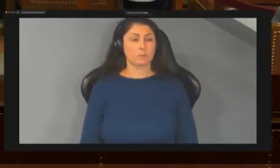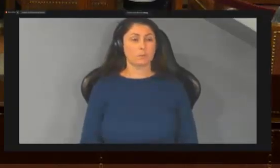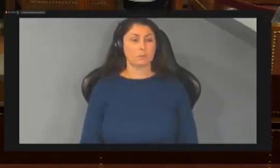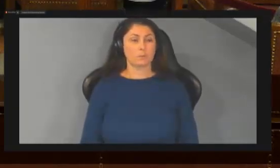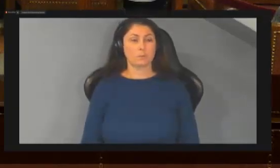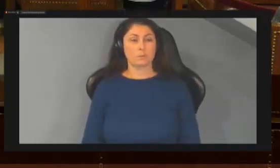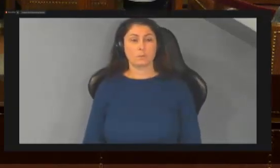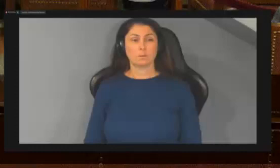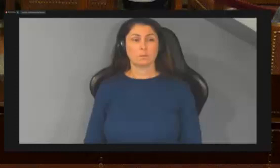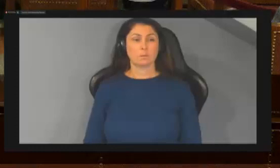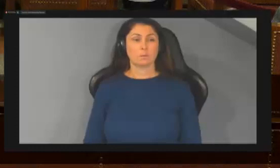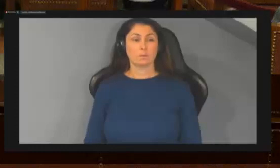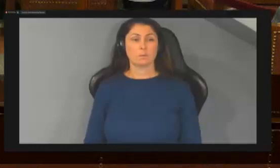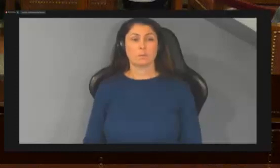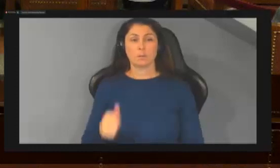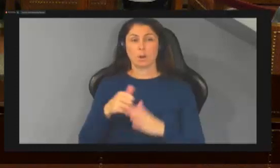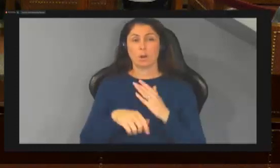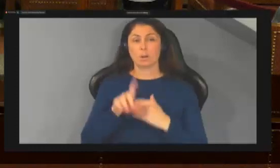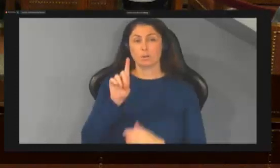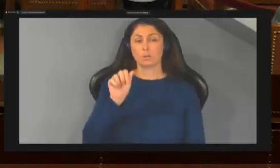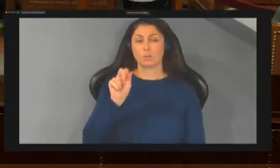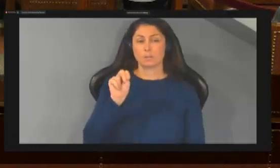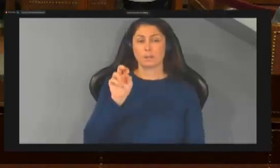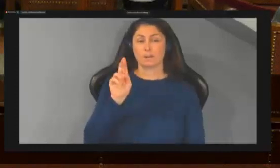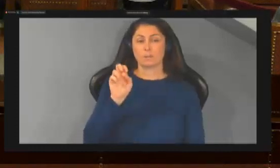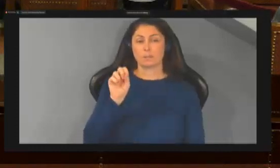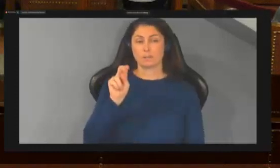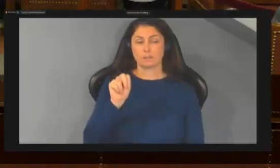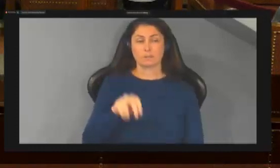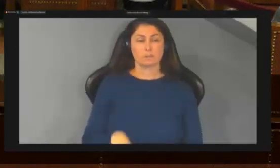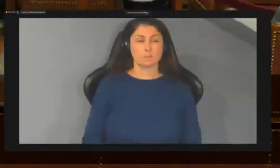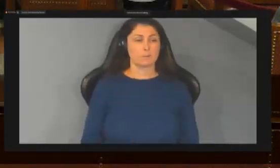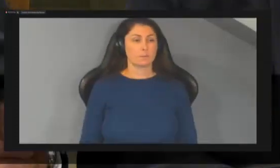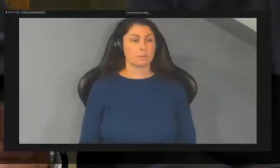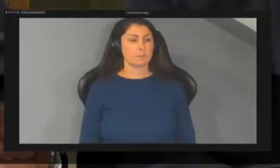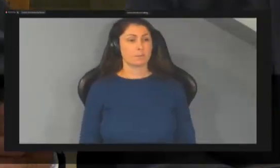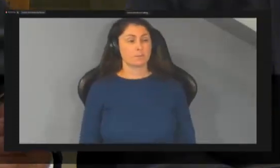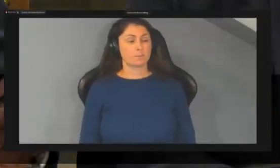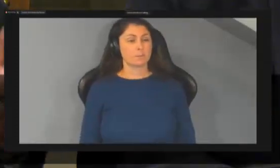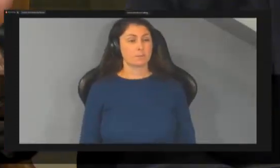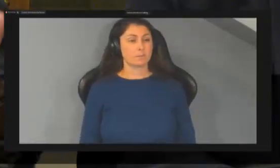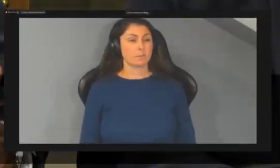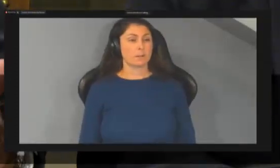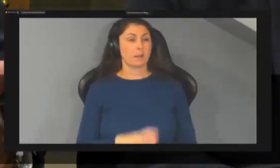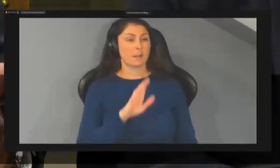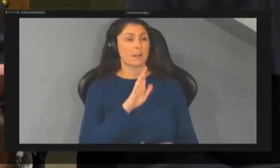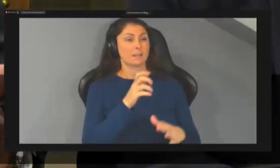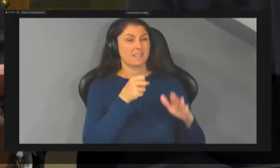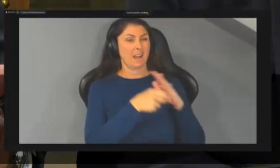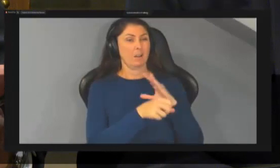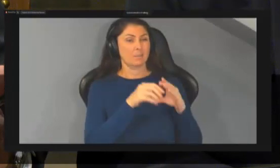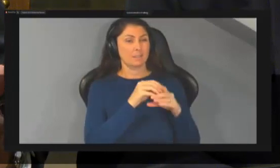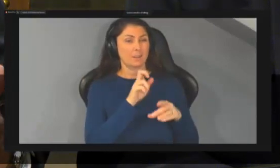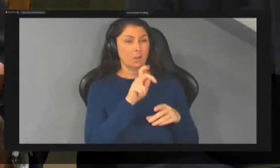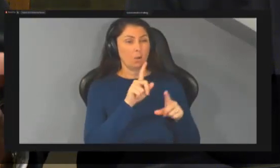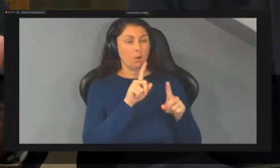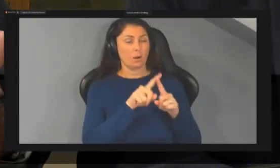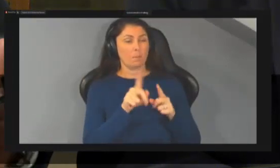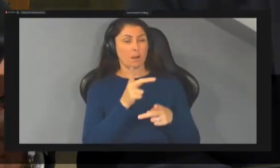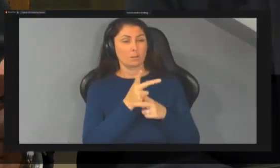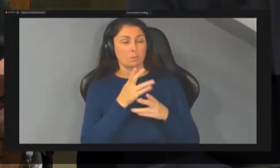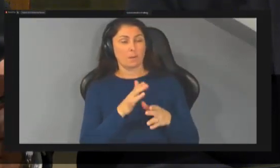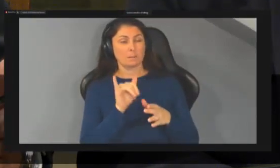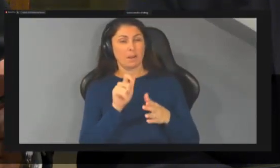It's under Dan Friesen. Go ahead, I'm sorry. Yeah, supervised, that's what it's housed in the clerk's office, but supervised by the solicitor. By Friesen,